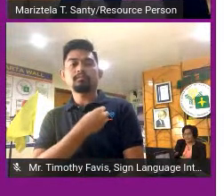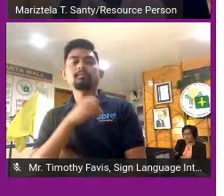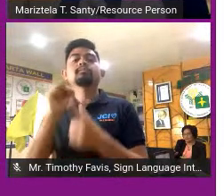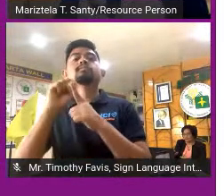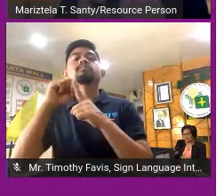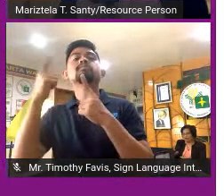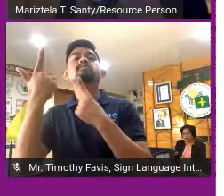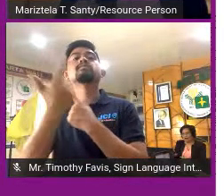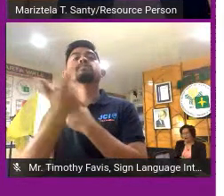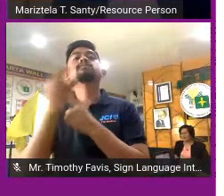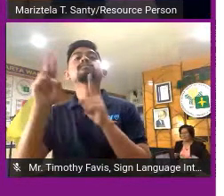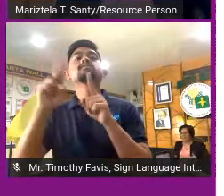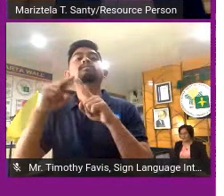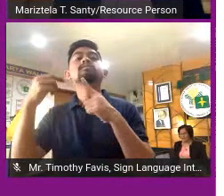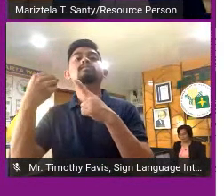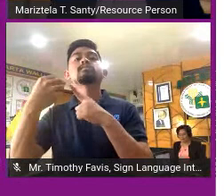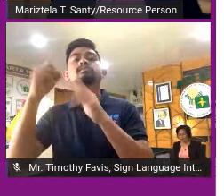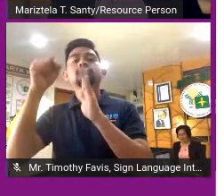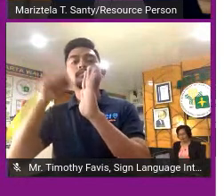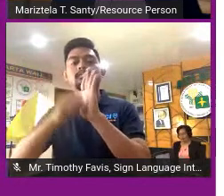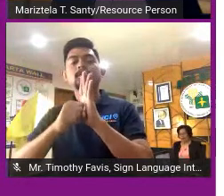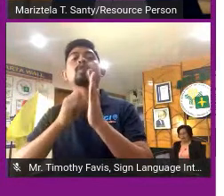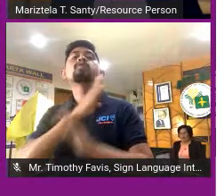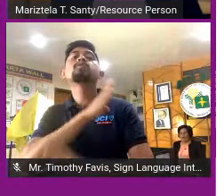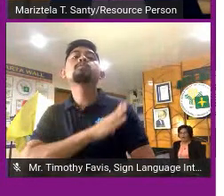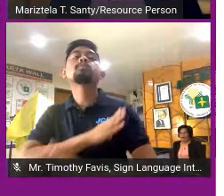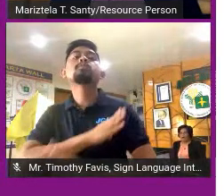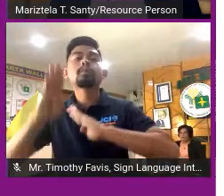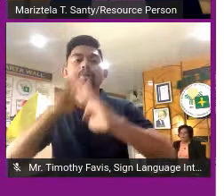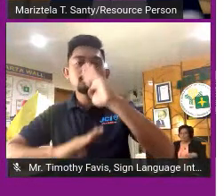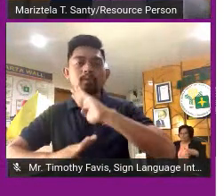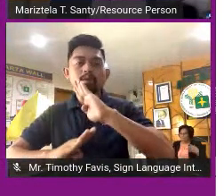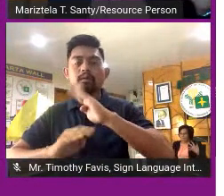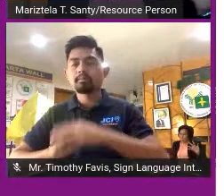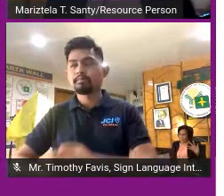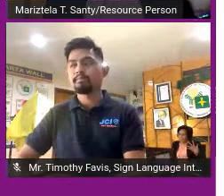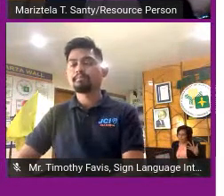social relationship or ating behavior.